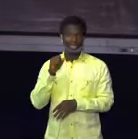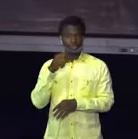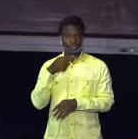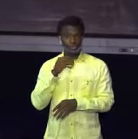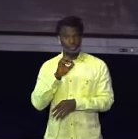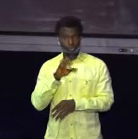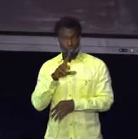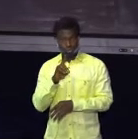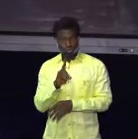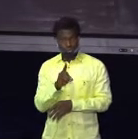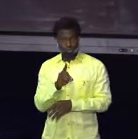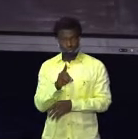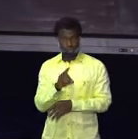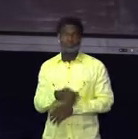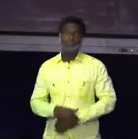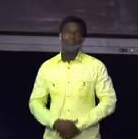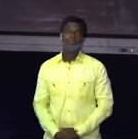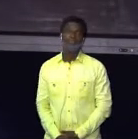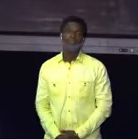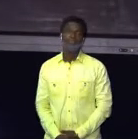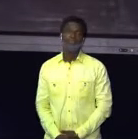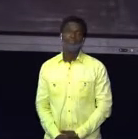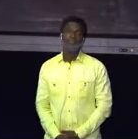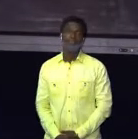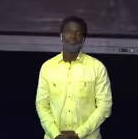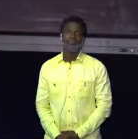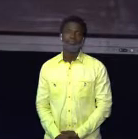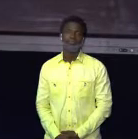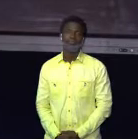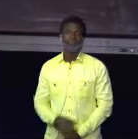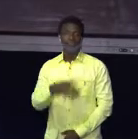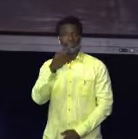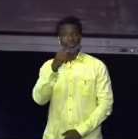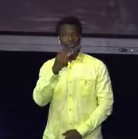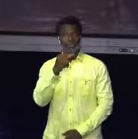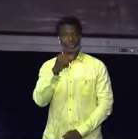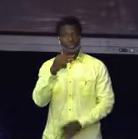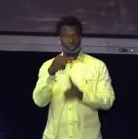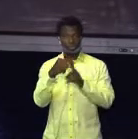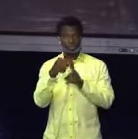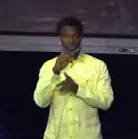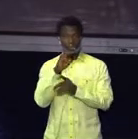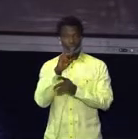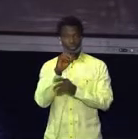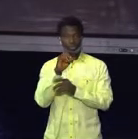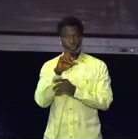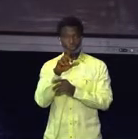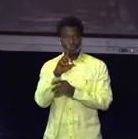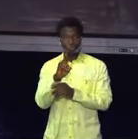Would and should. The word